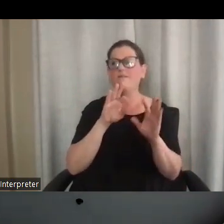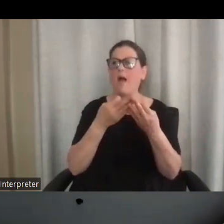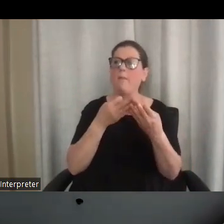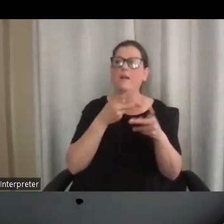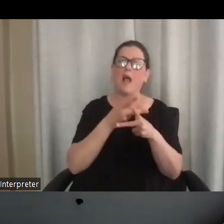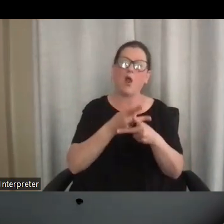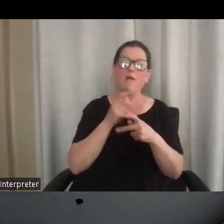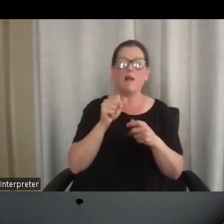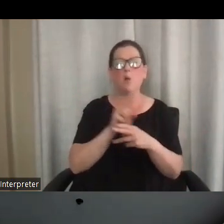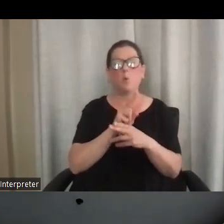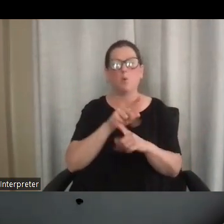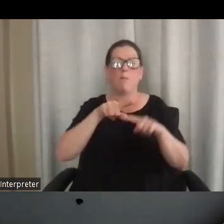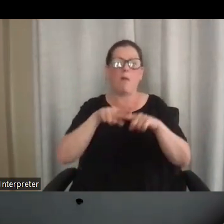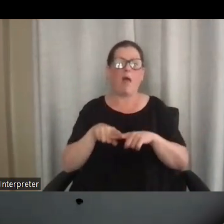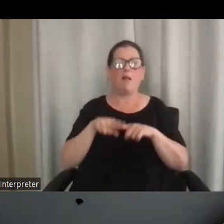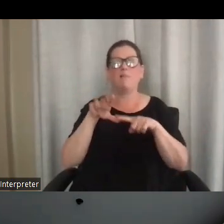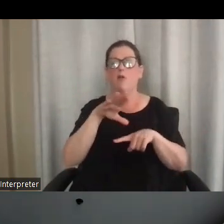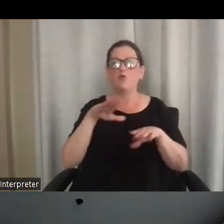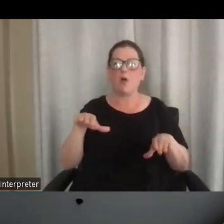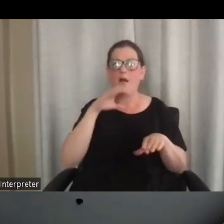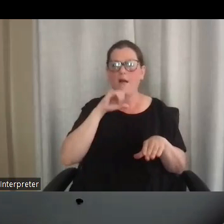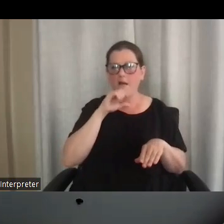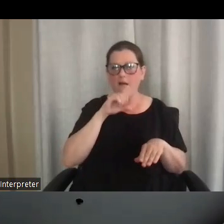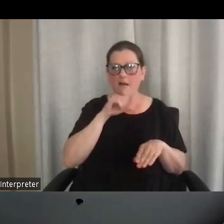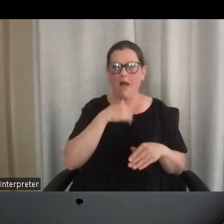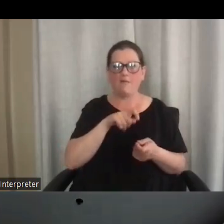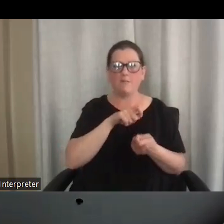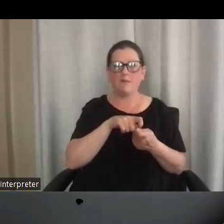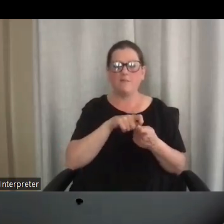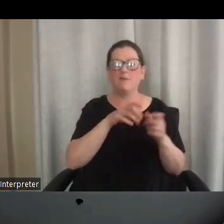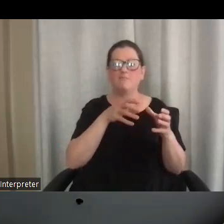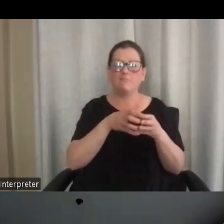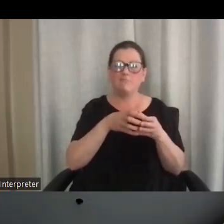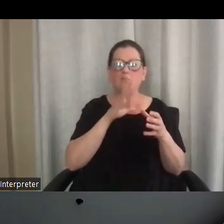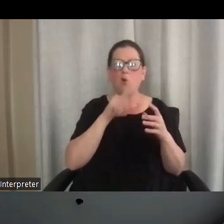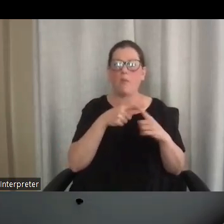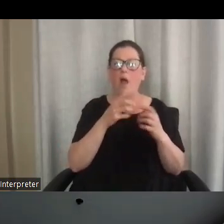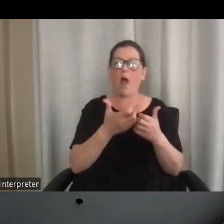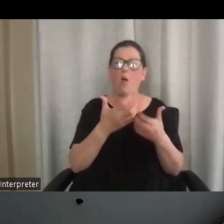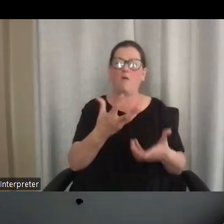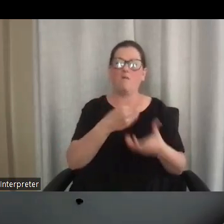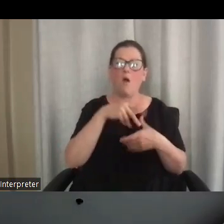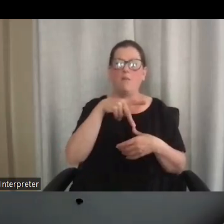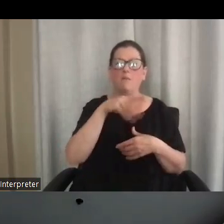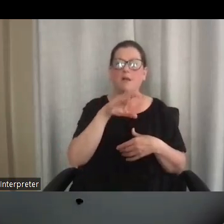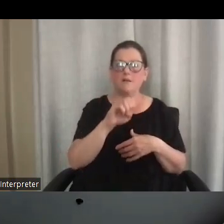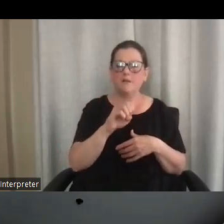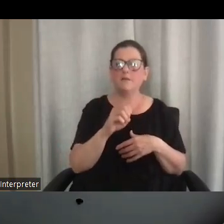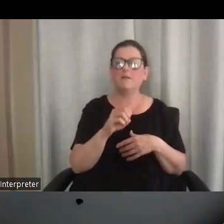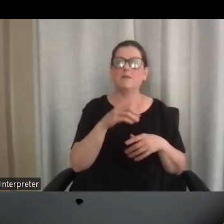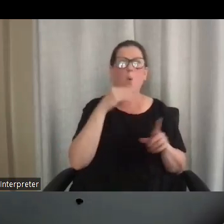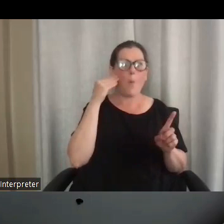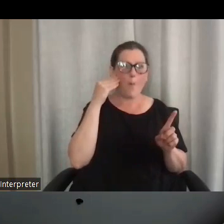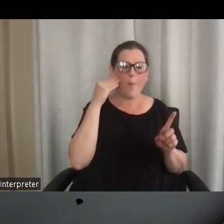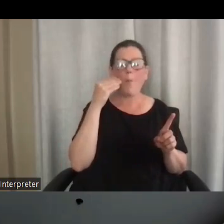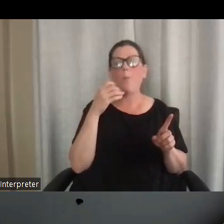on the age of the child. So we have a specific section that breaks out to talk about how you can incorporate PACEs at home, but also how you can